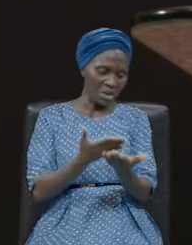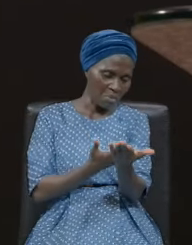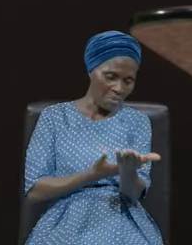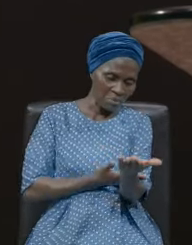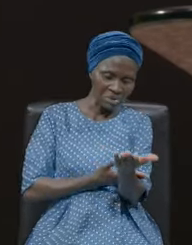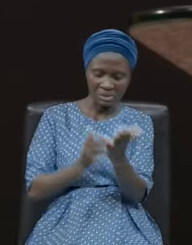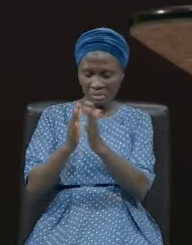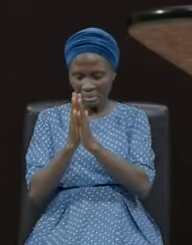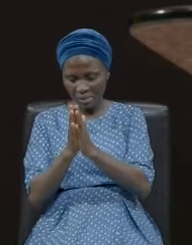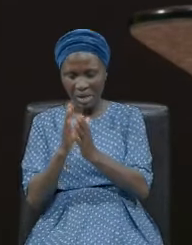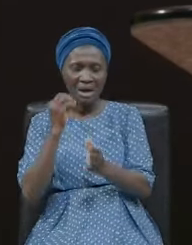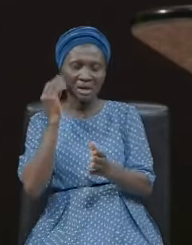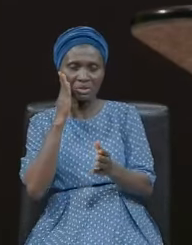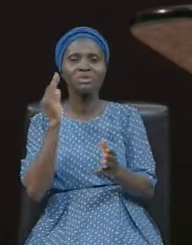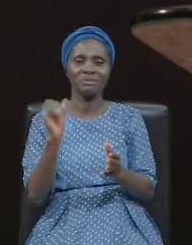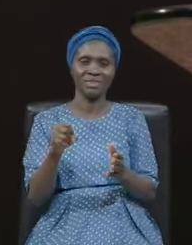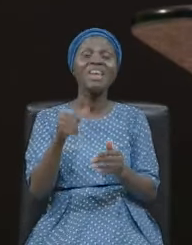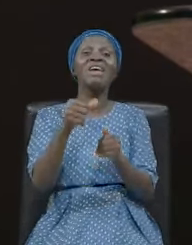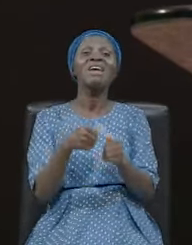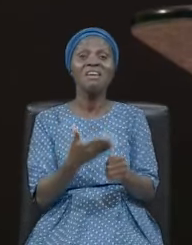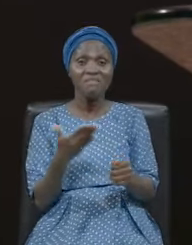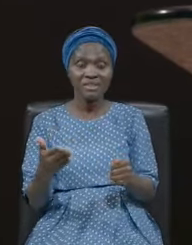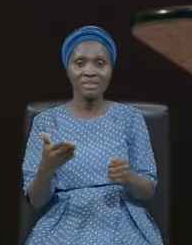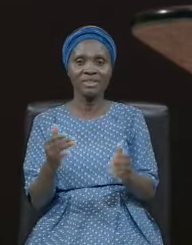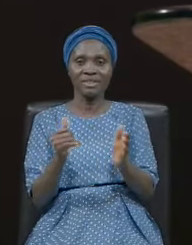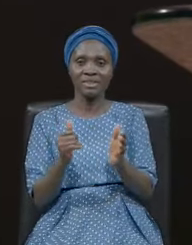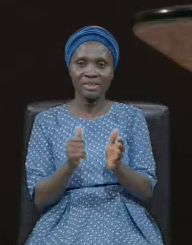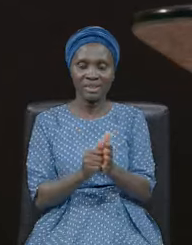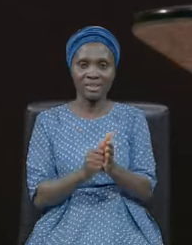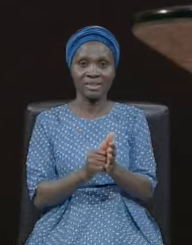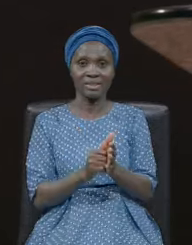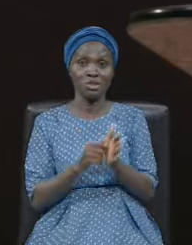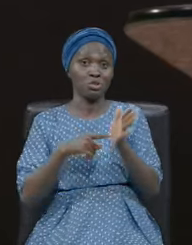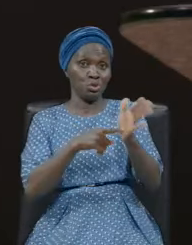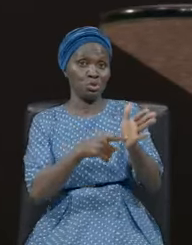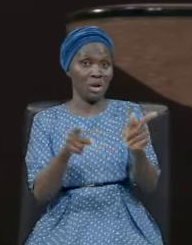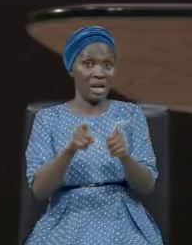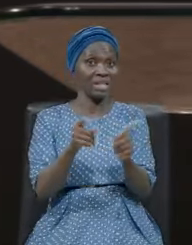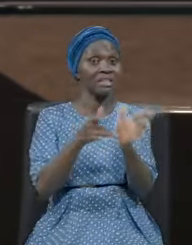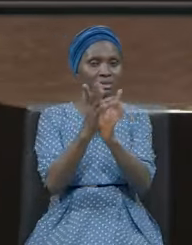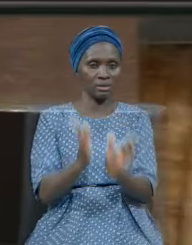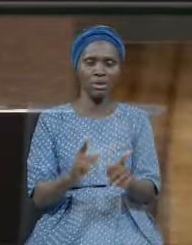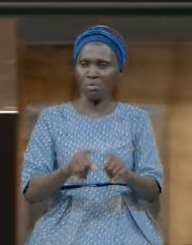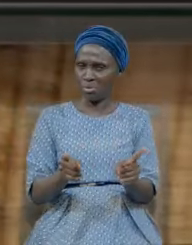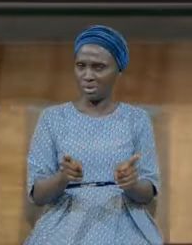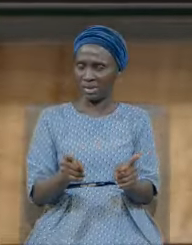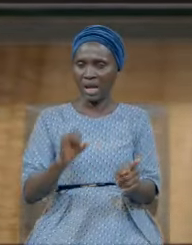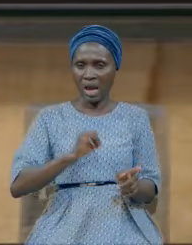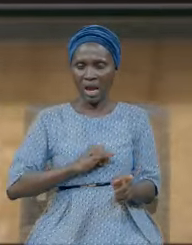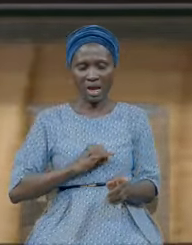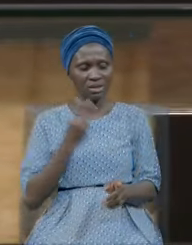at home, yes. Everything that appeared Christian. But I saw the